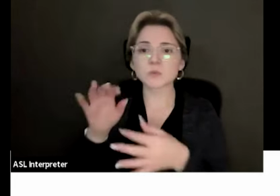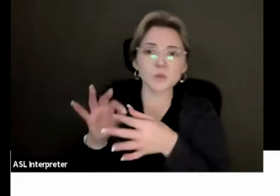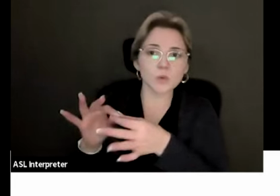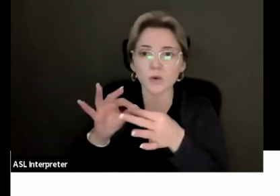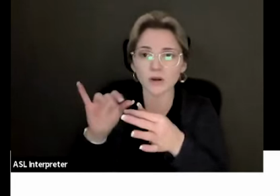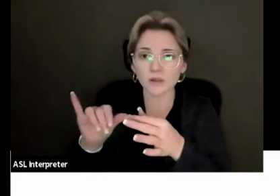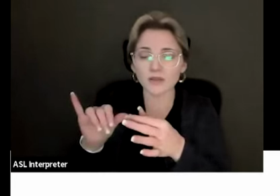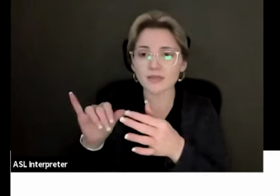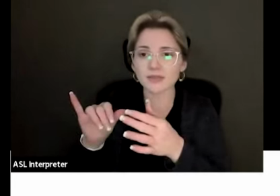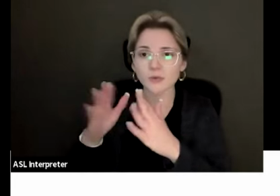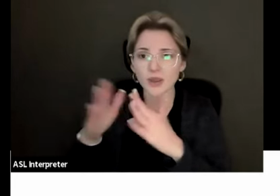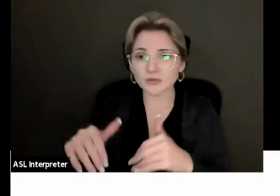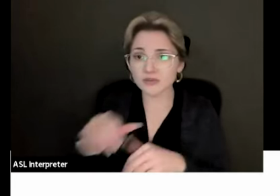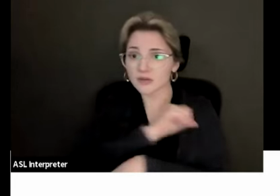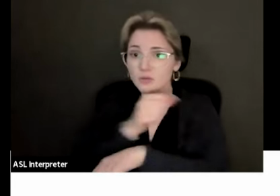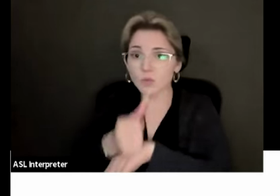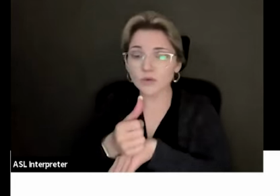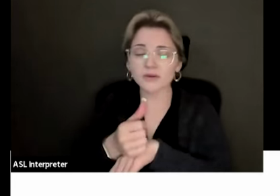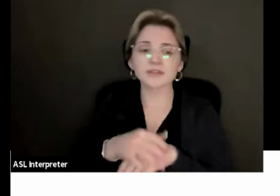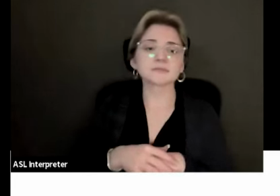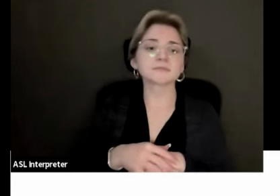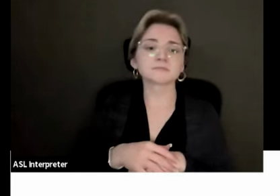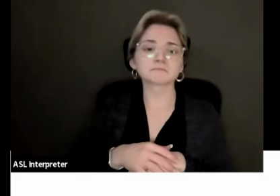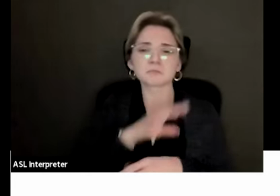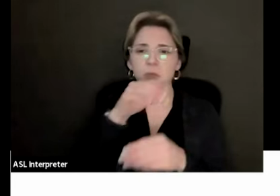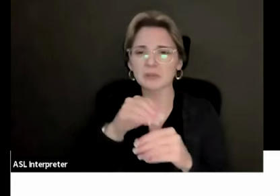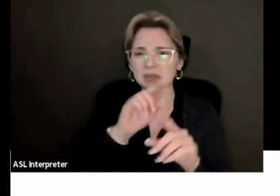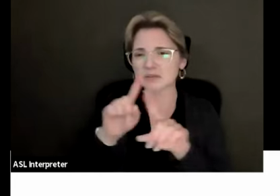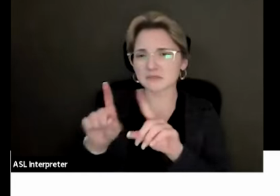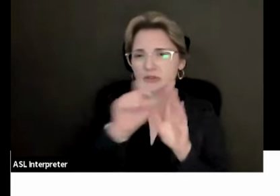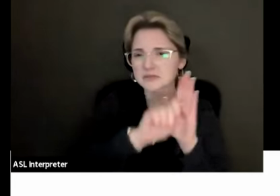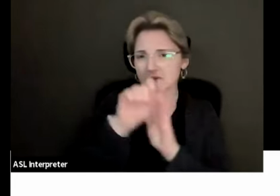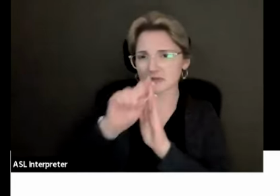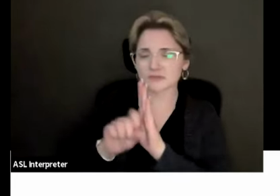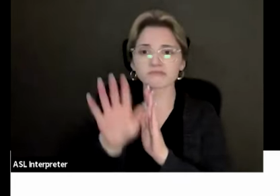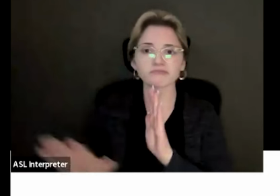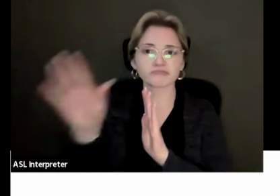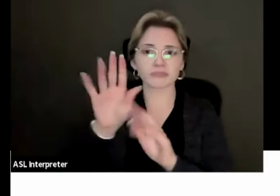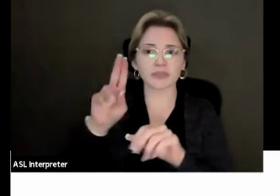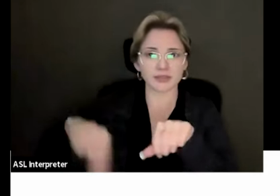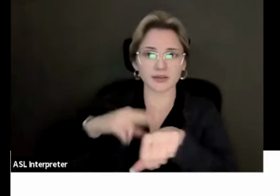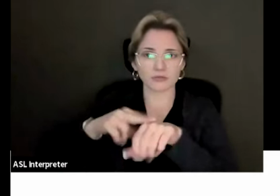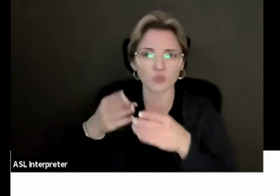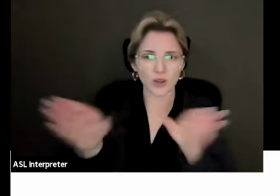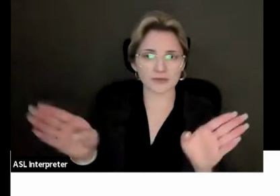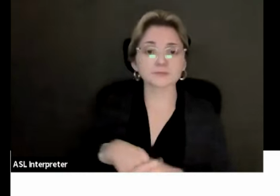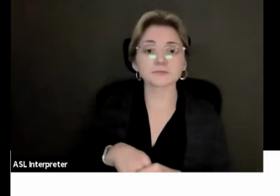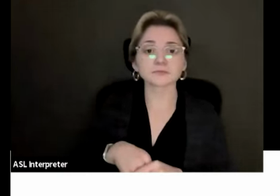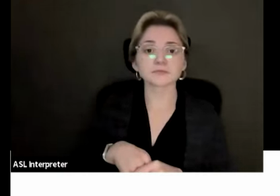with the housing authorities in different states and across the nation. The Office of